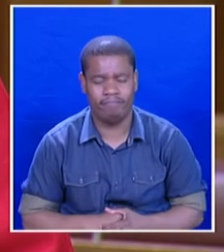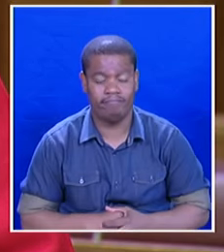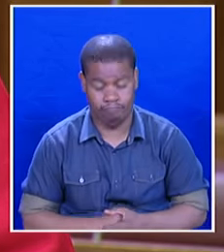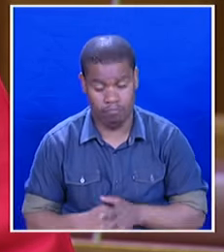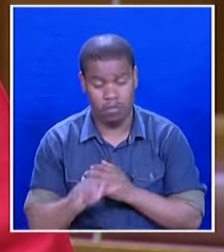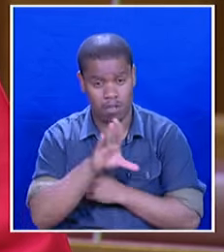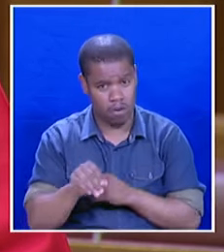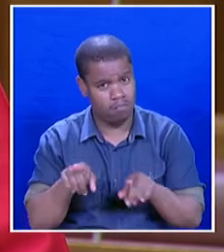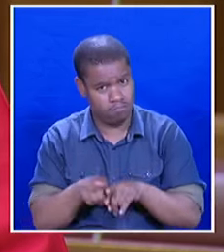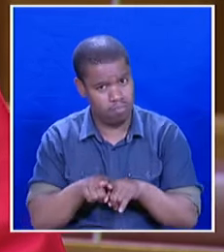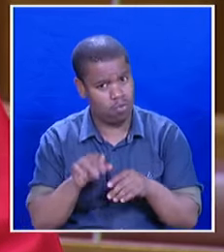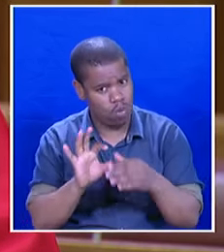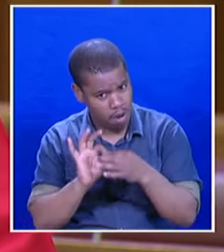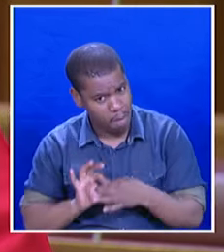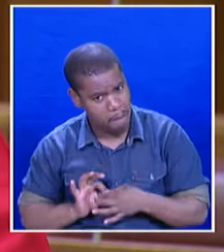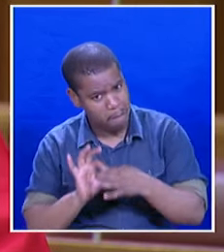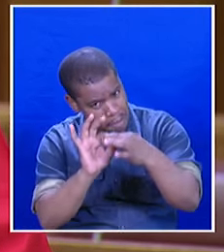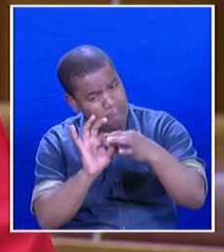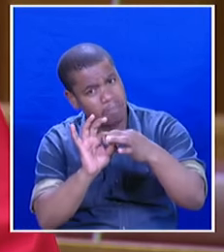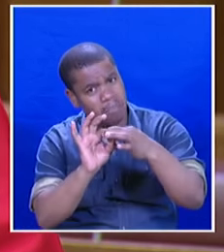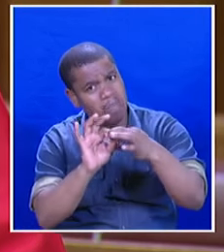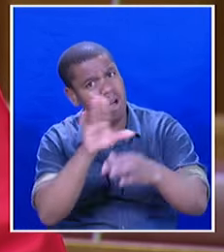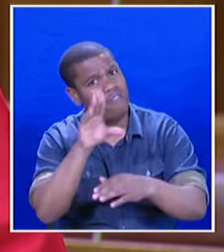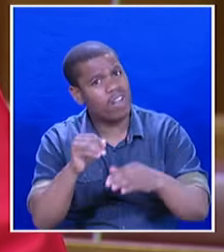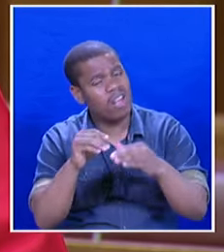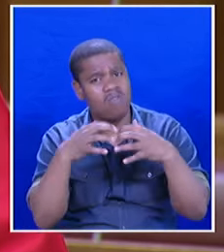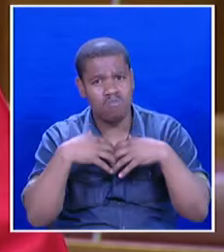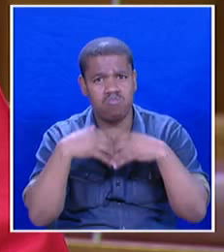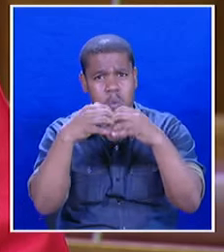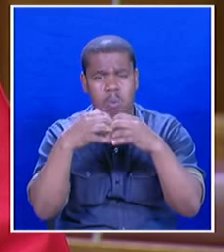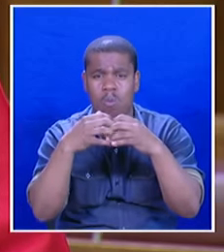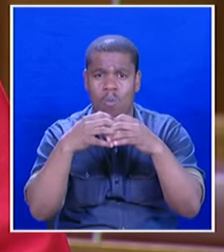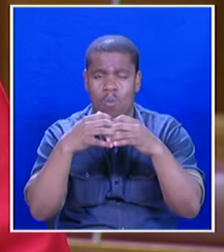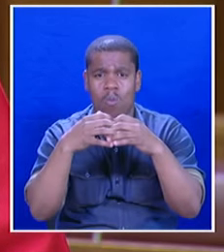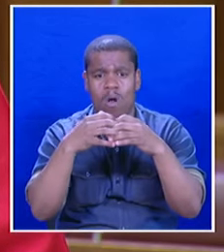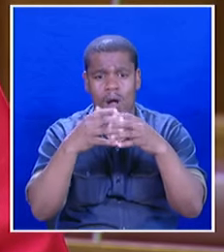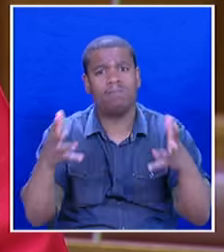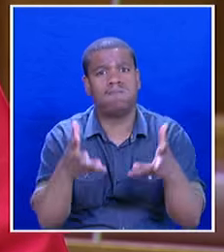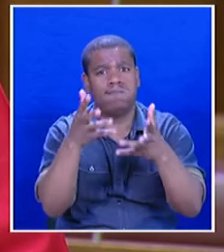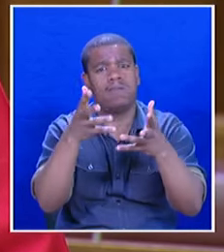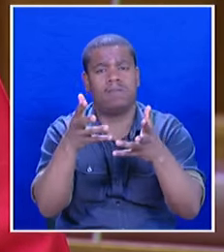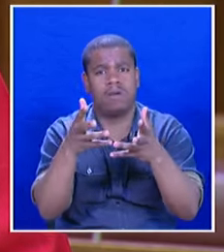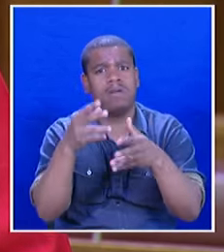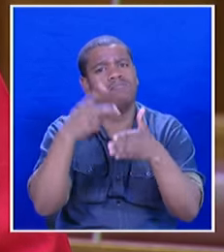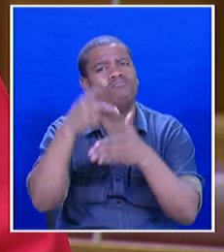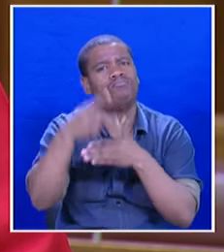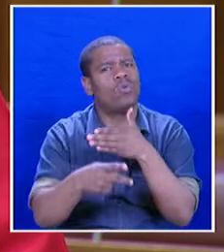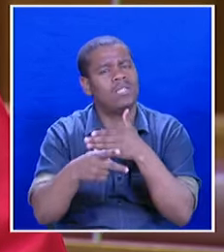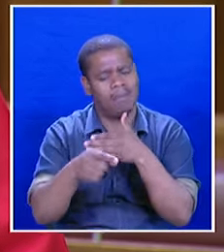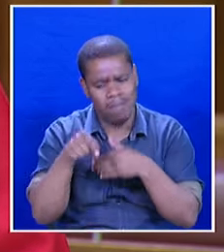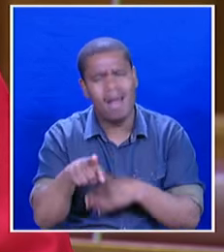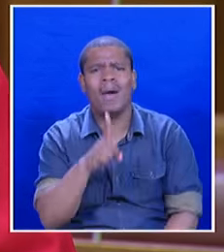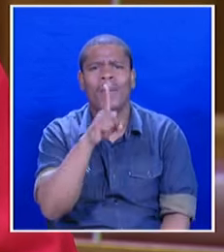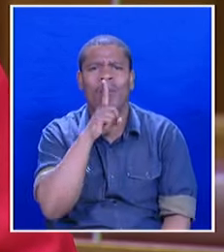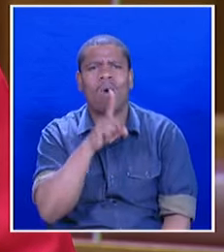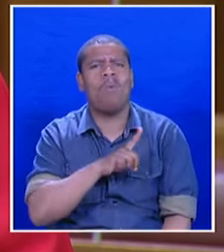African Renaissance Project? If so, why is the country no longer talking about NEPAD